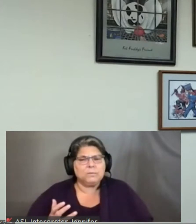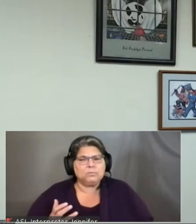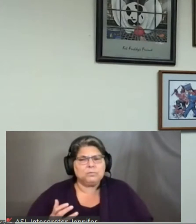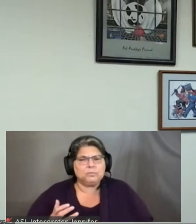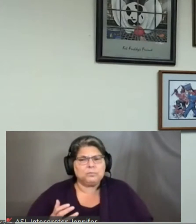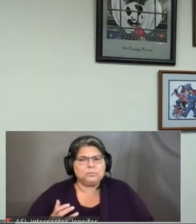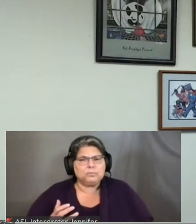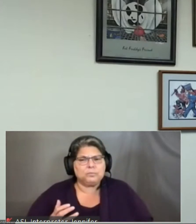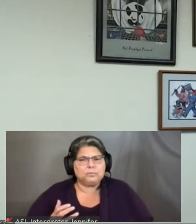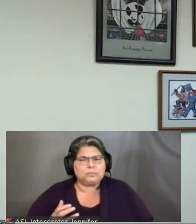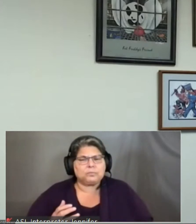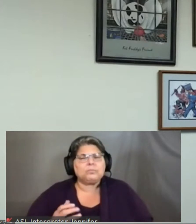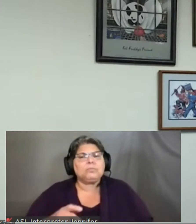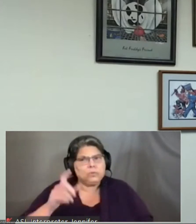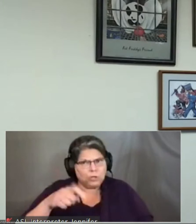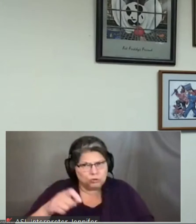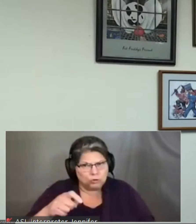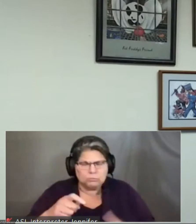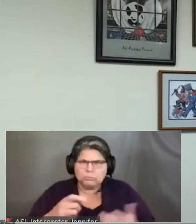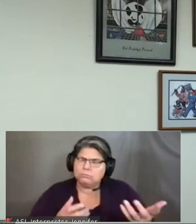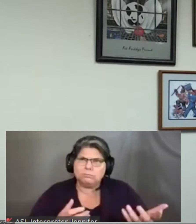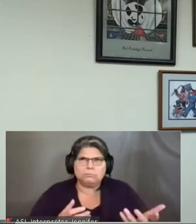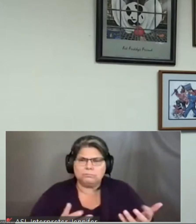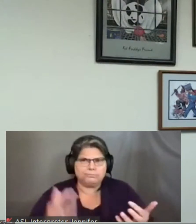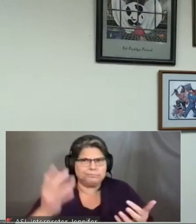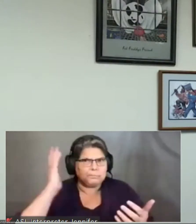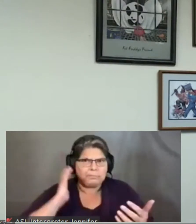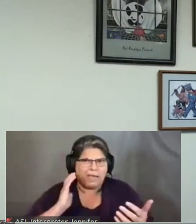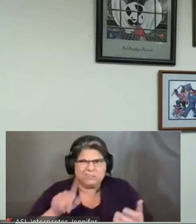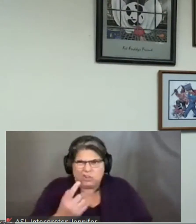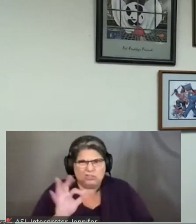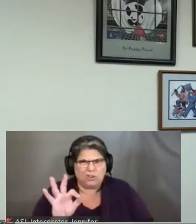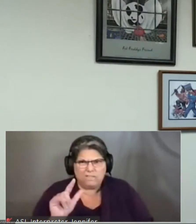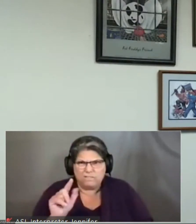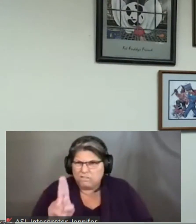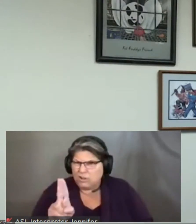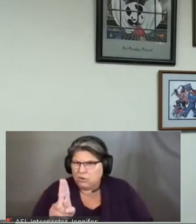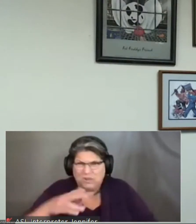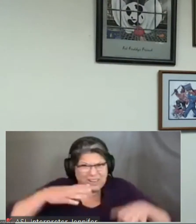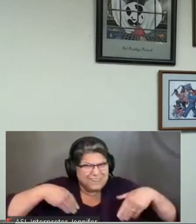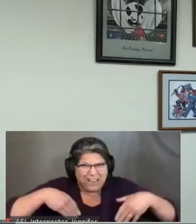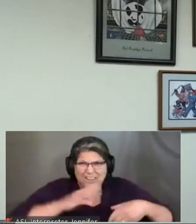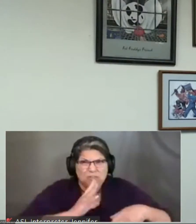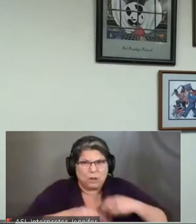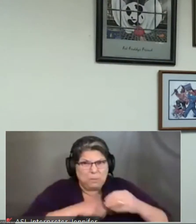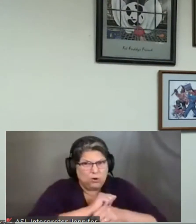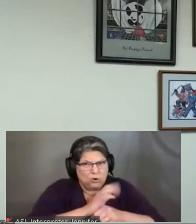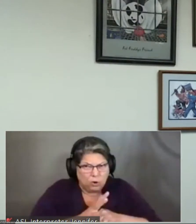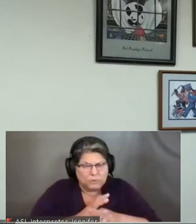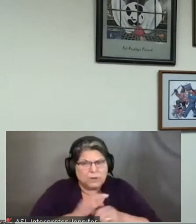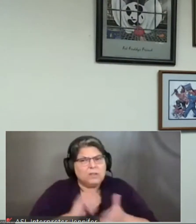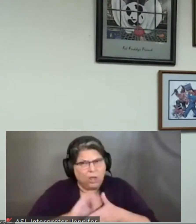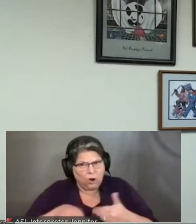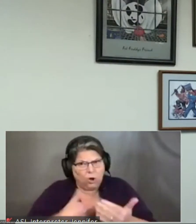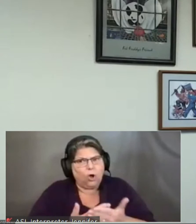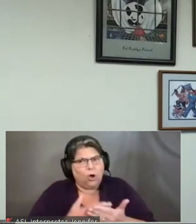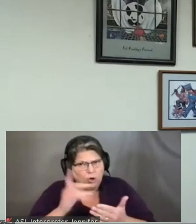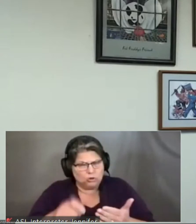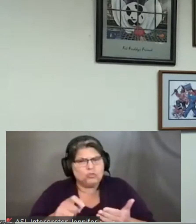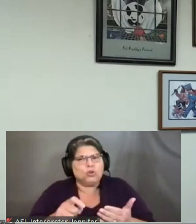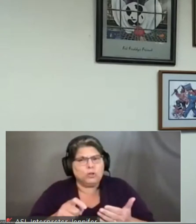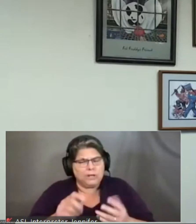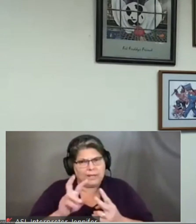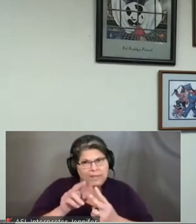staff that they should get vaccinated. This was in the days of just flu, before we were even at COVID, that they should get vaccinated or have to wear a